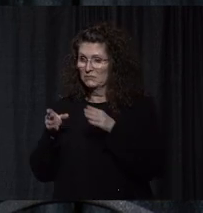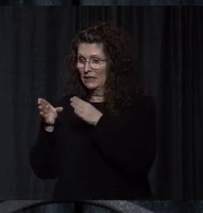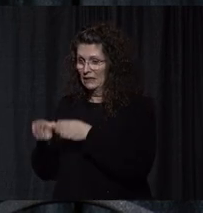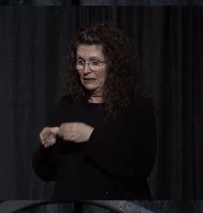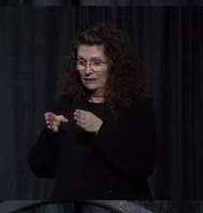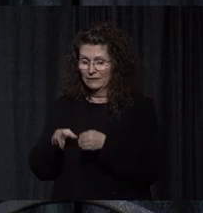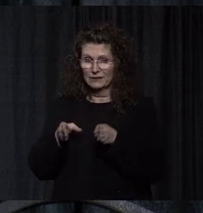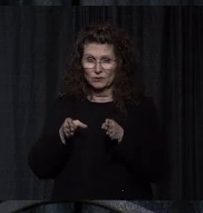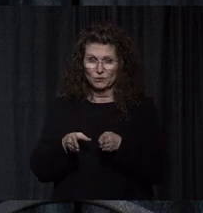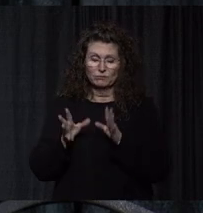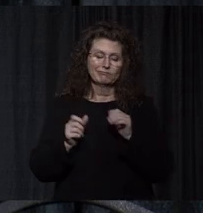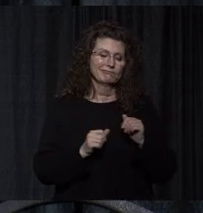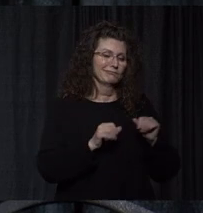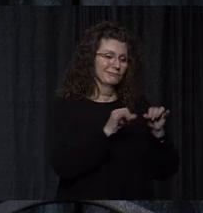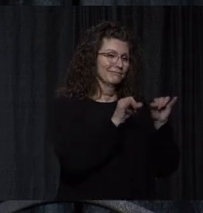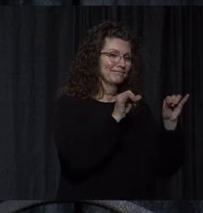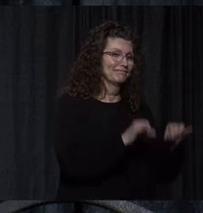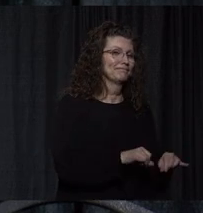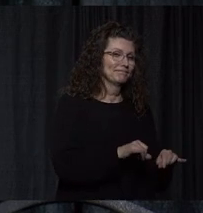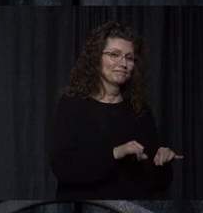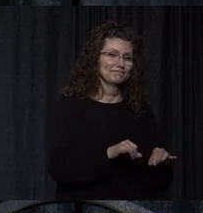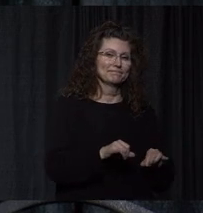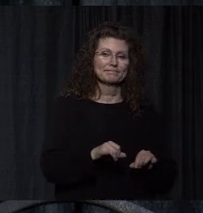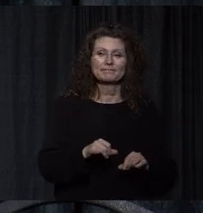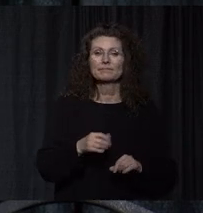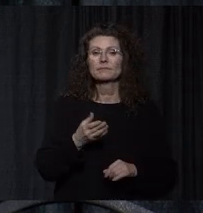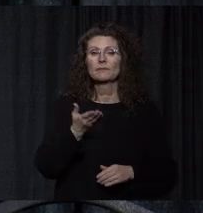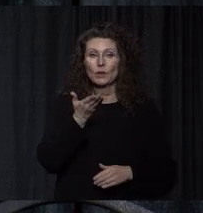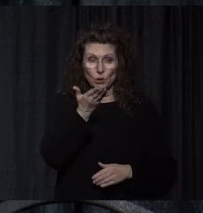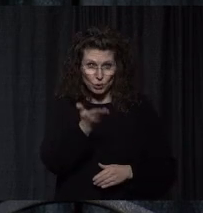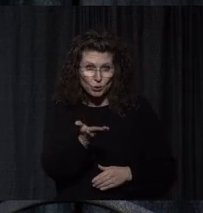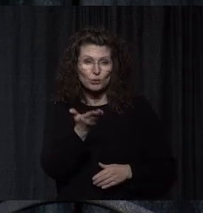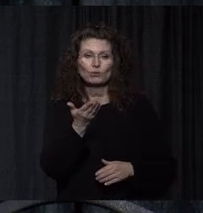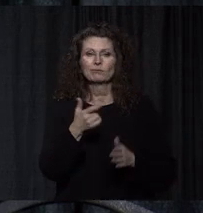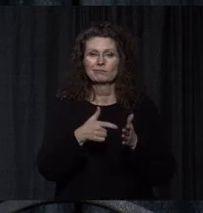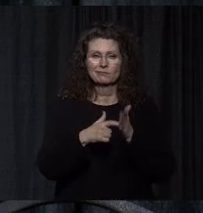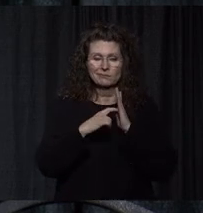while you yourself has to navigate